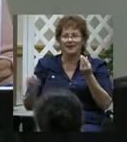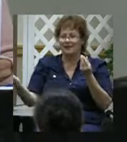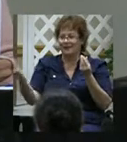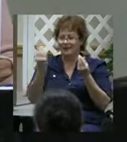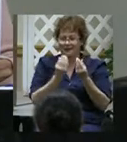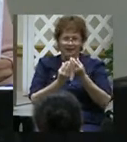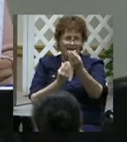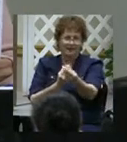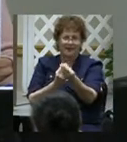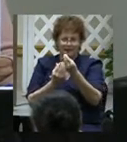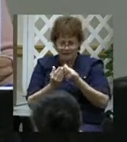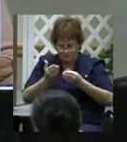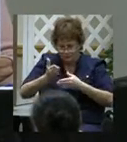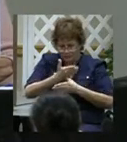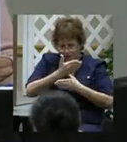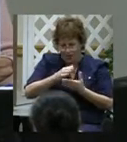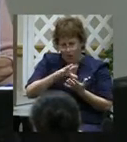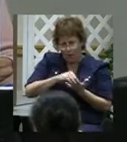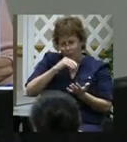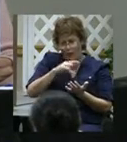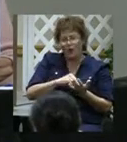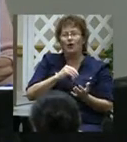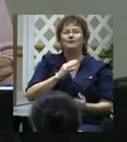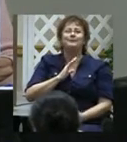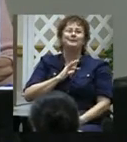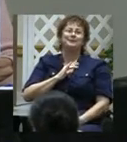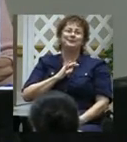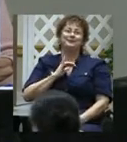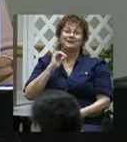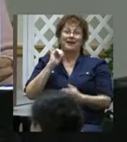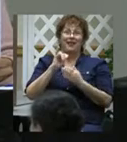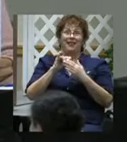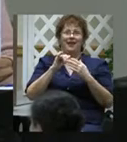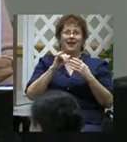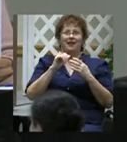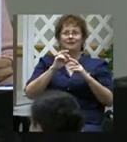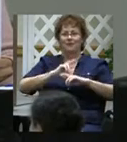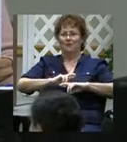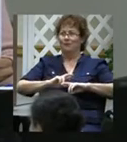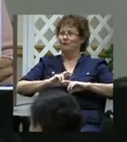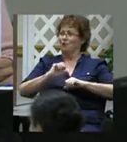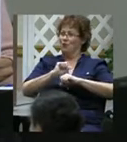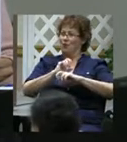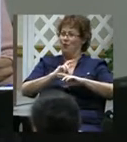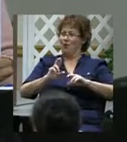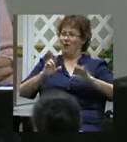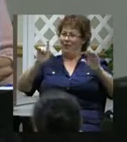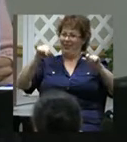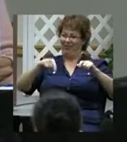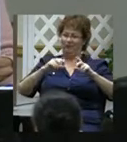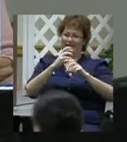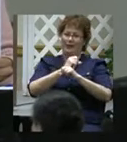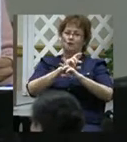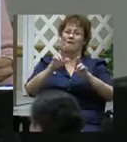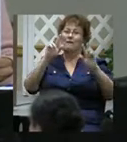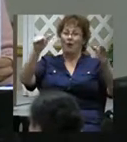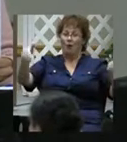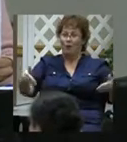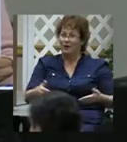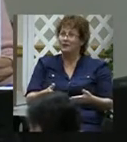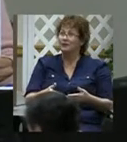can share and learn from. And that way, we're creating this orientation. And so